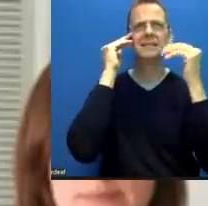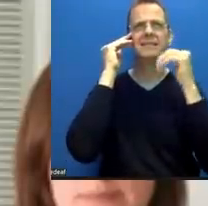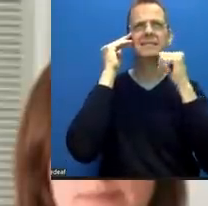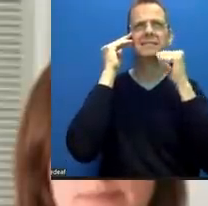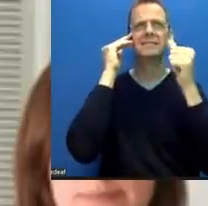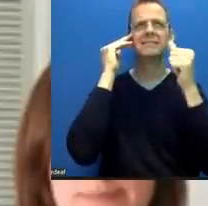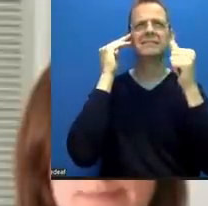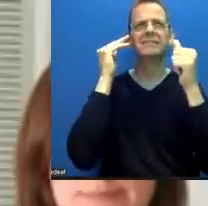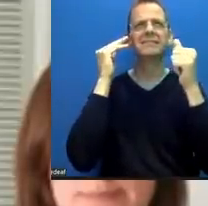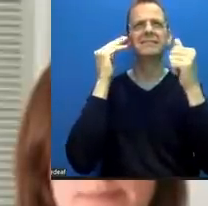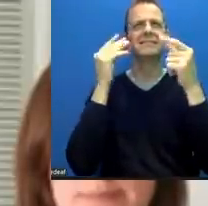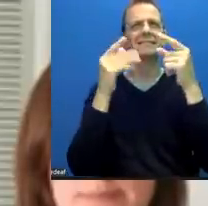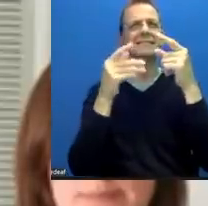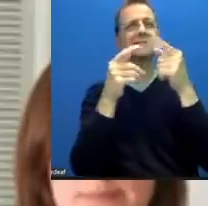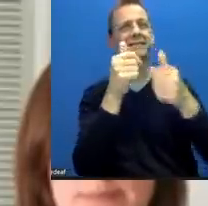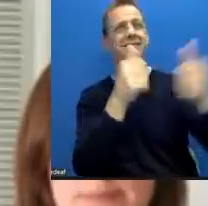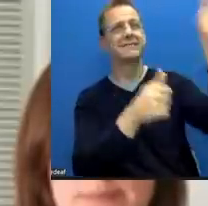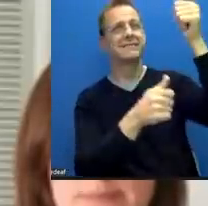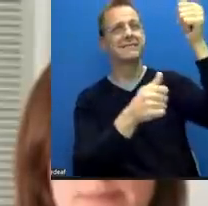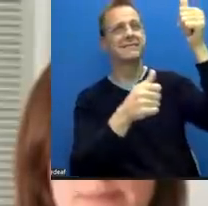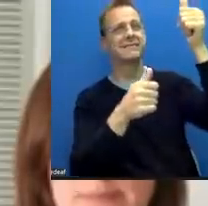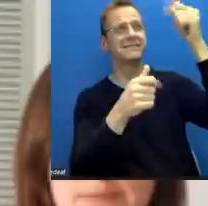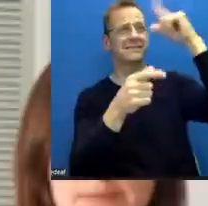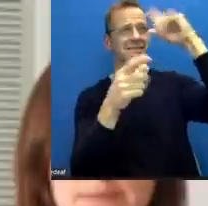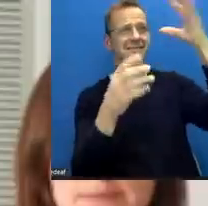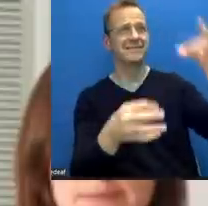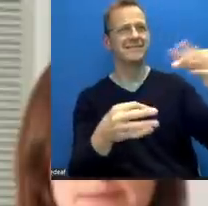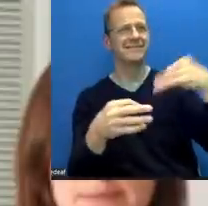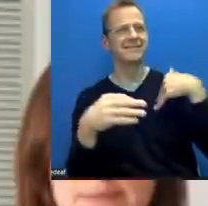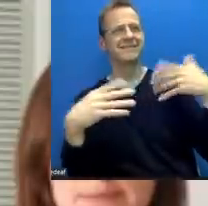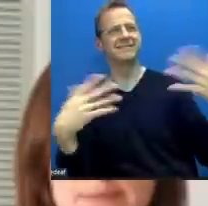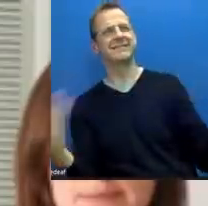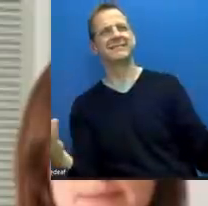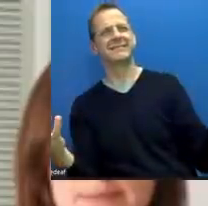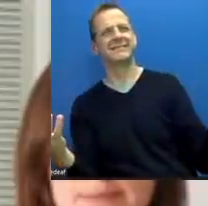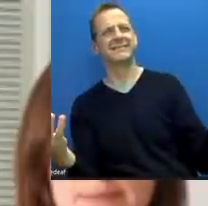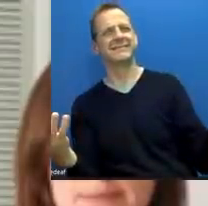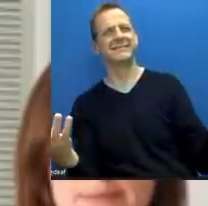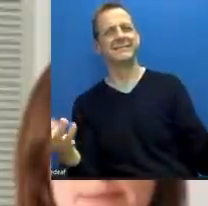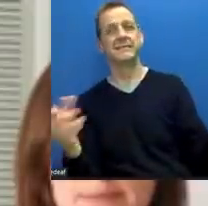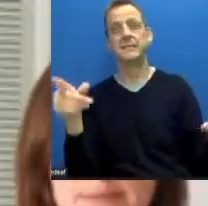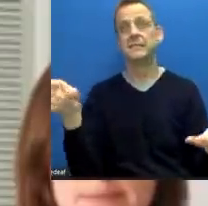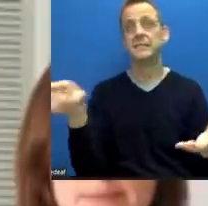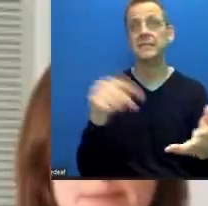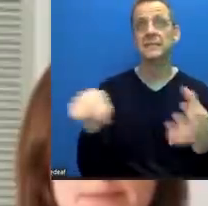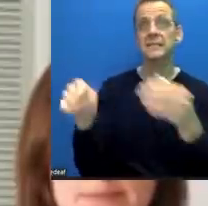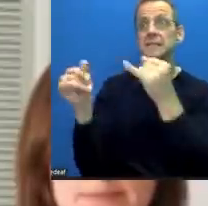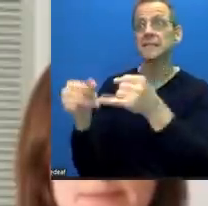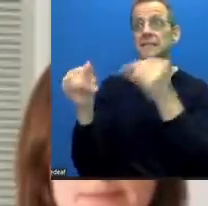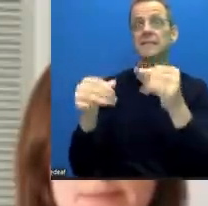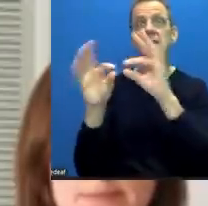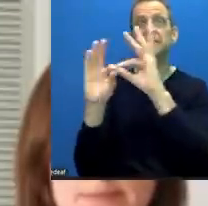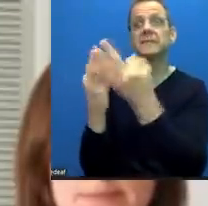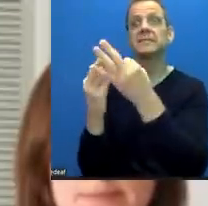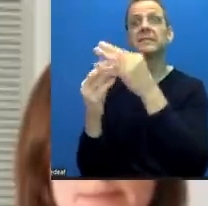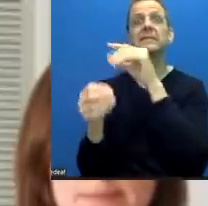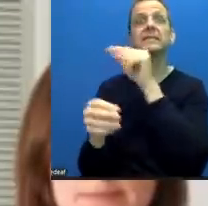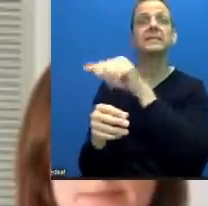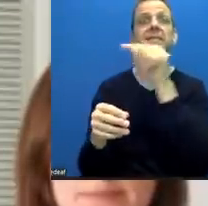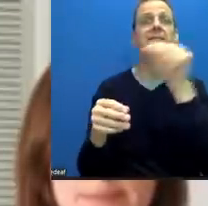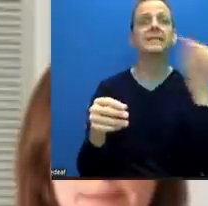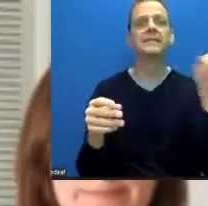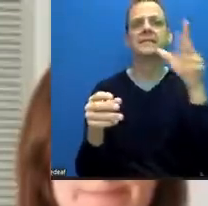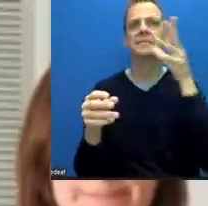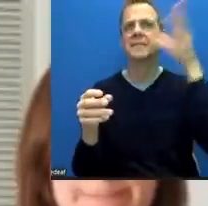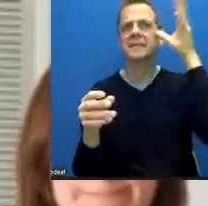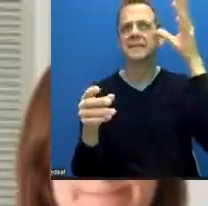to individual parents for them to figure out how to keep their own child safe in a